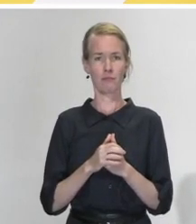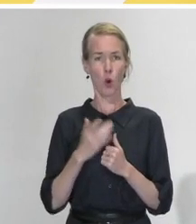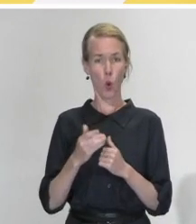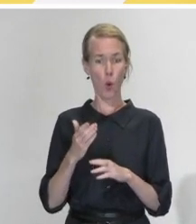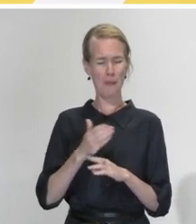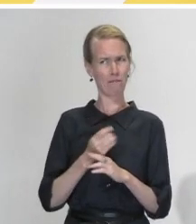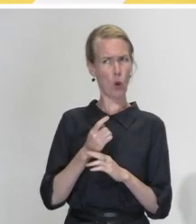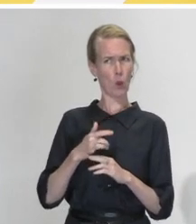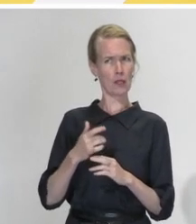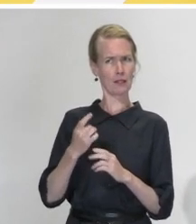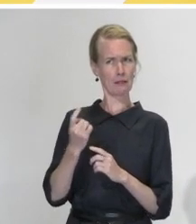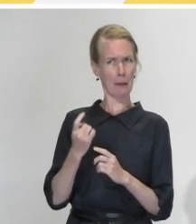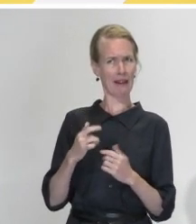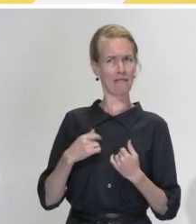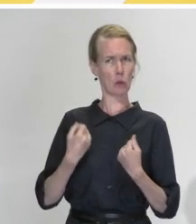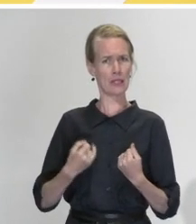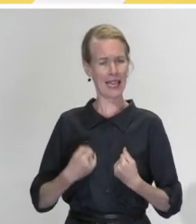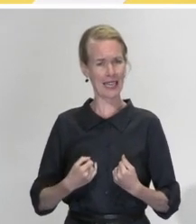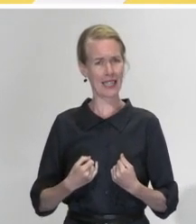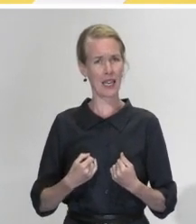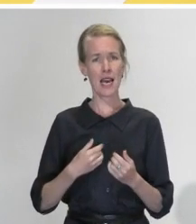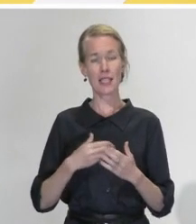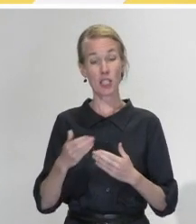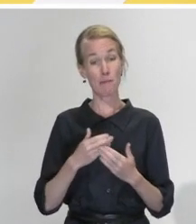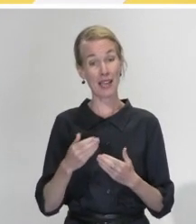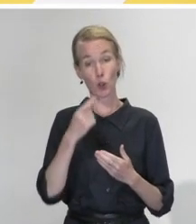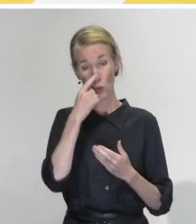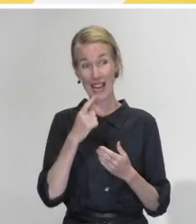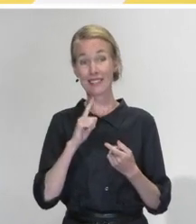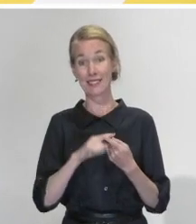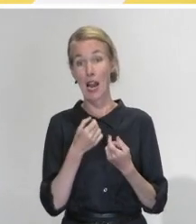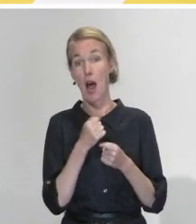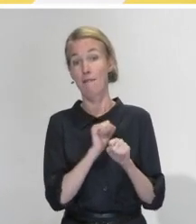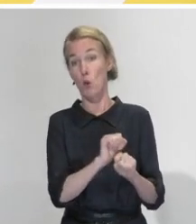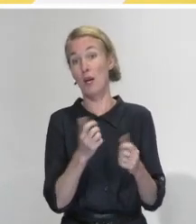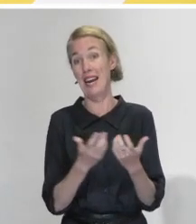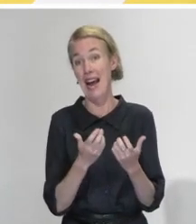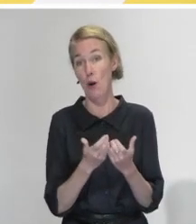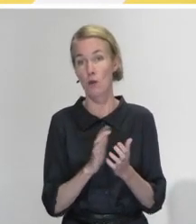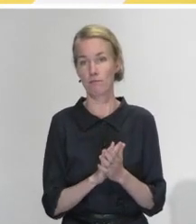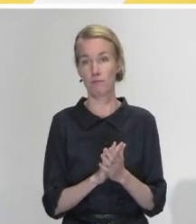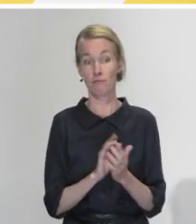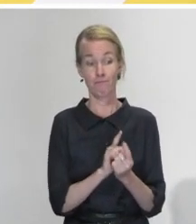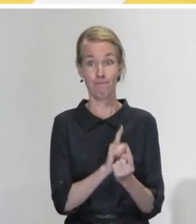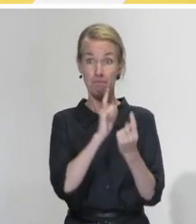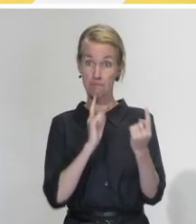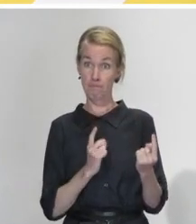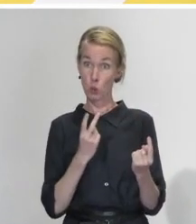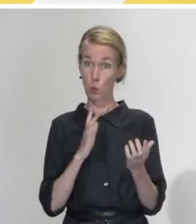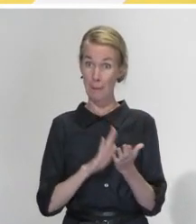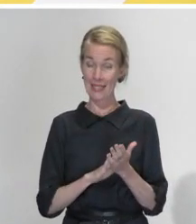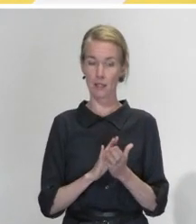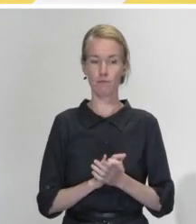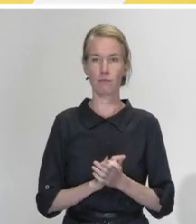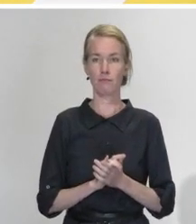same precautions will protect people. That is, physical distancing, not going out if you are unwell